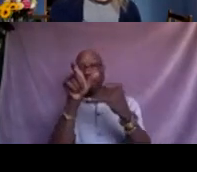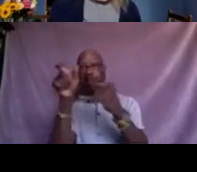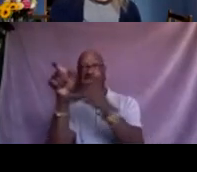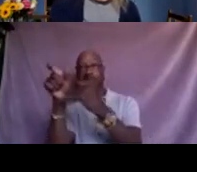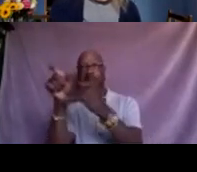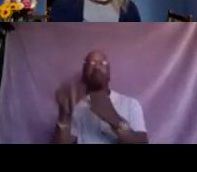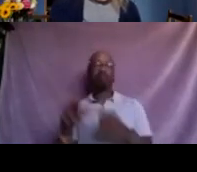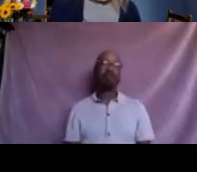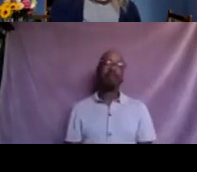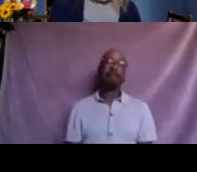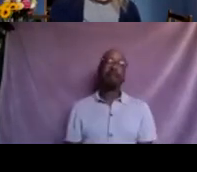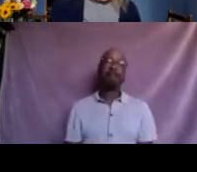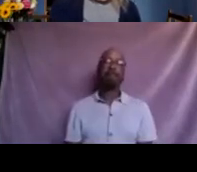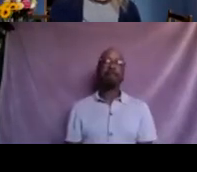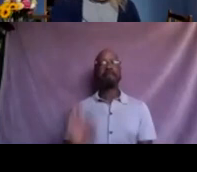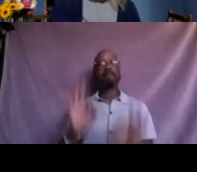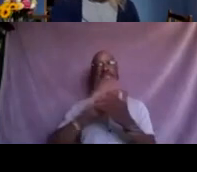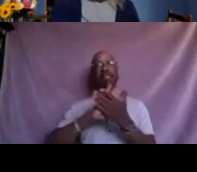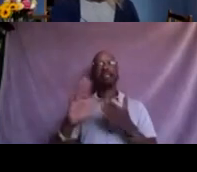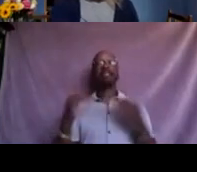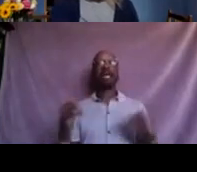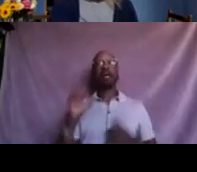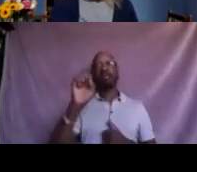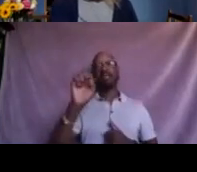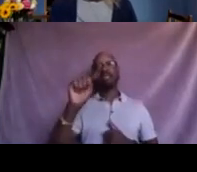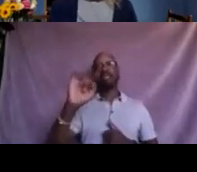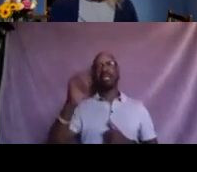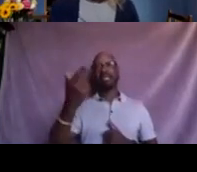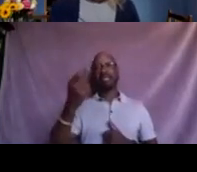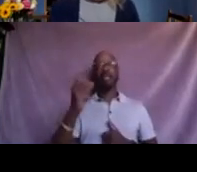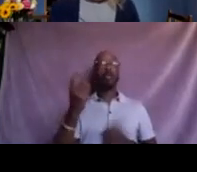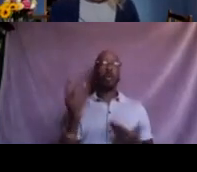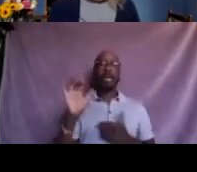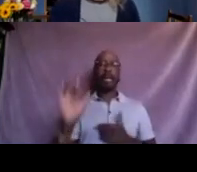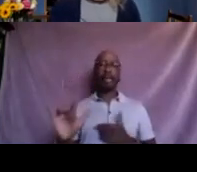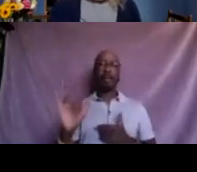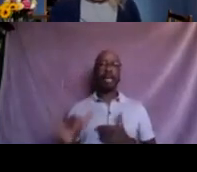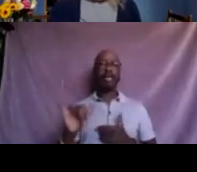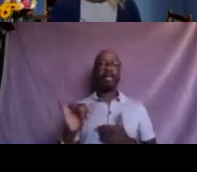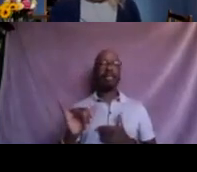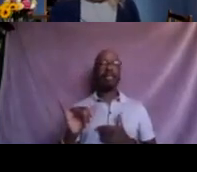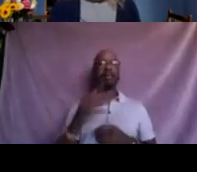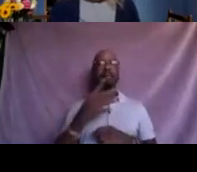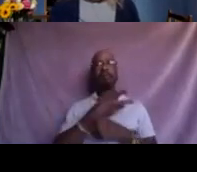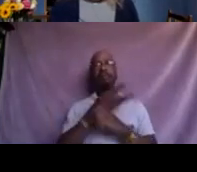All right, let's talk settings. So I'm actually have you go ahead and click on that gear.